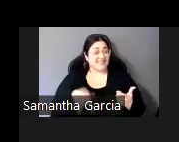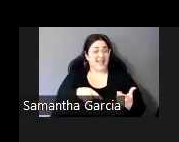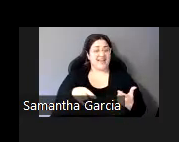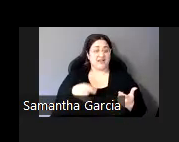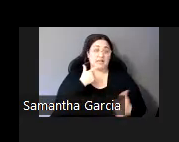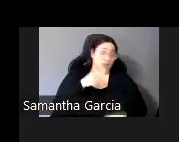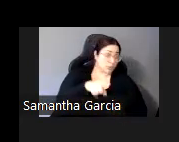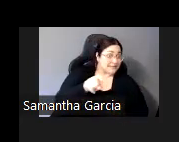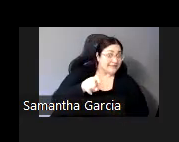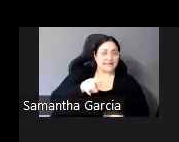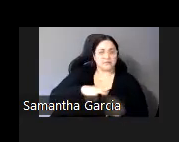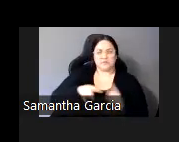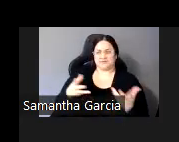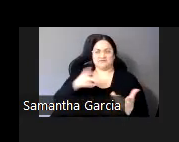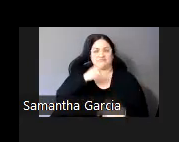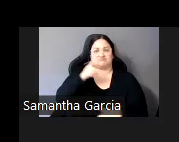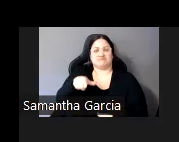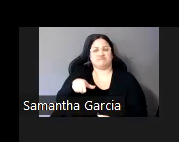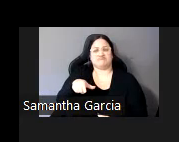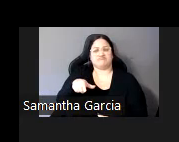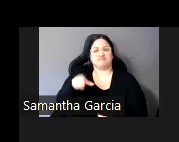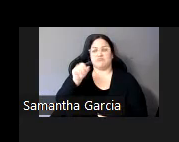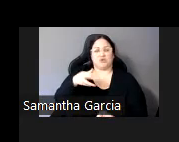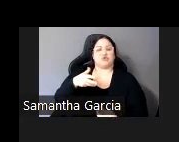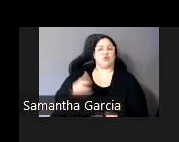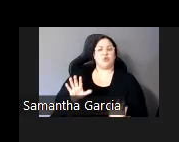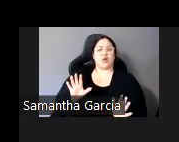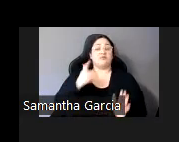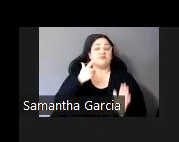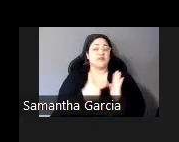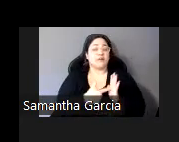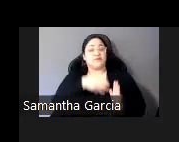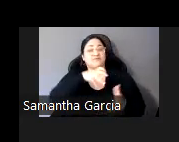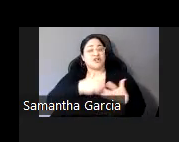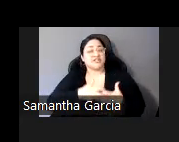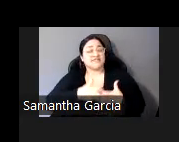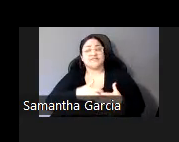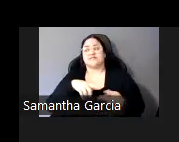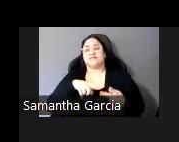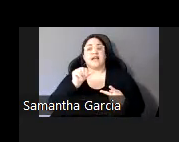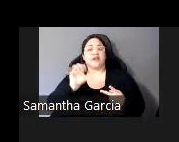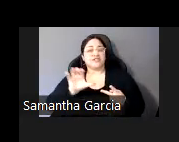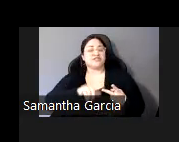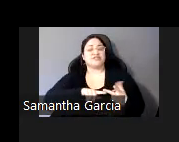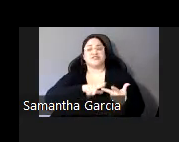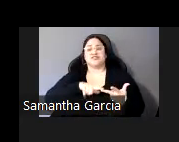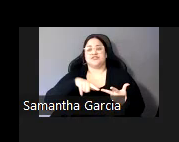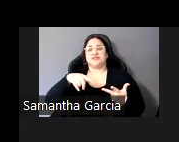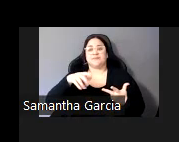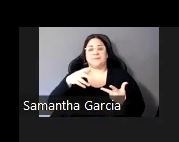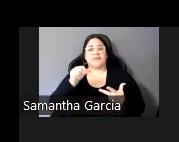actually never wanted. Examples are like furnaces, air conditioners, HEPA filters, air